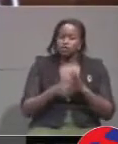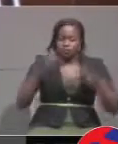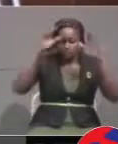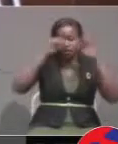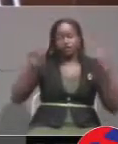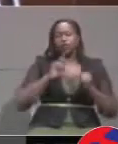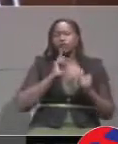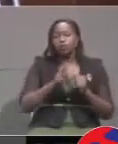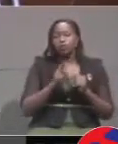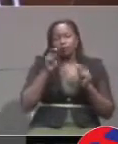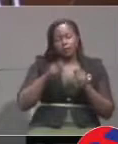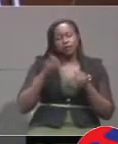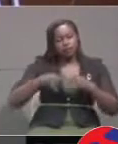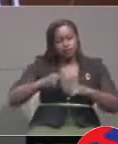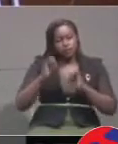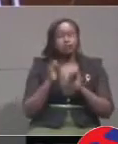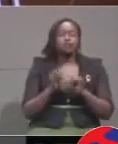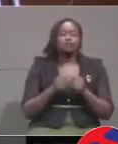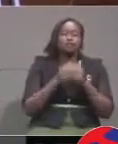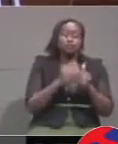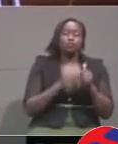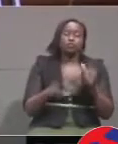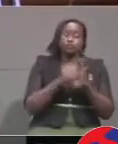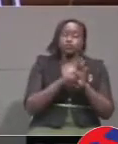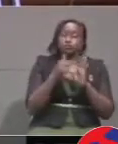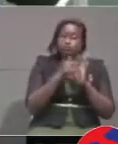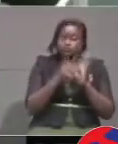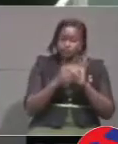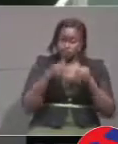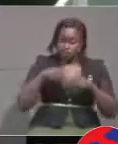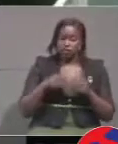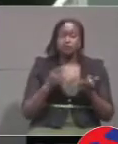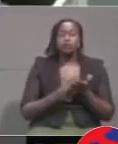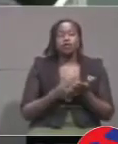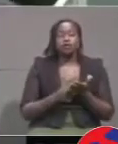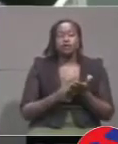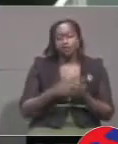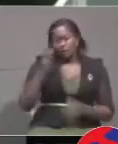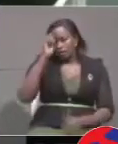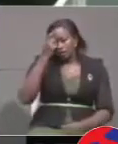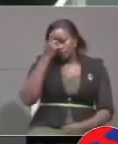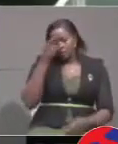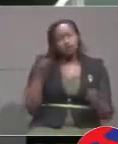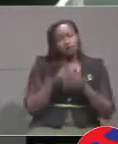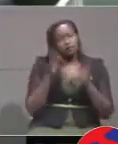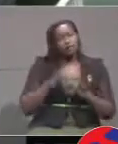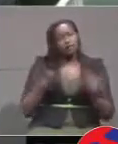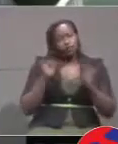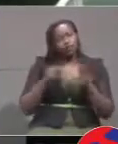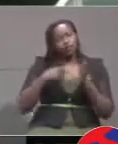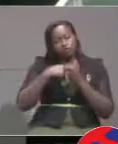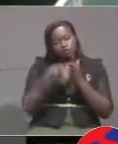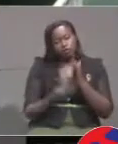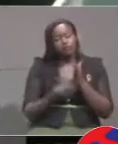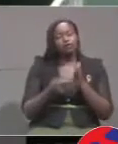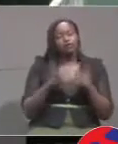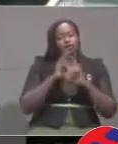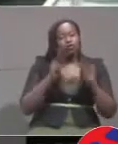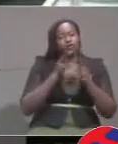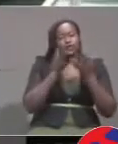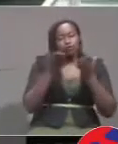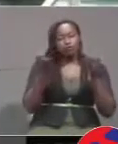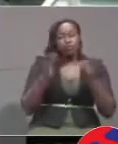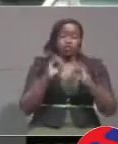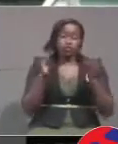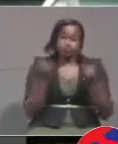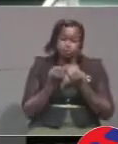data chali mwabu zibe kubia science. He's a minister. She's a minister. Kati minister au minister. Well, that